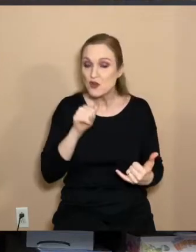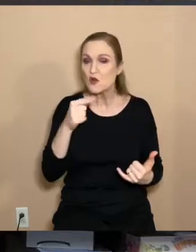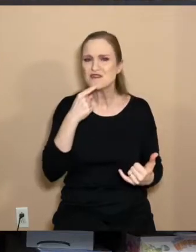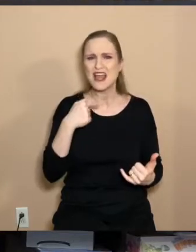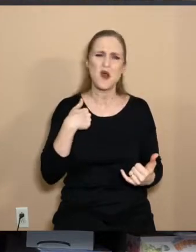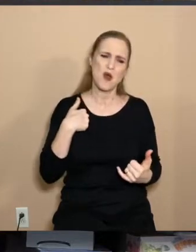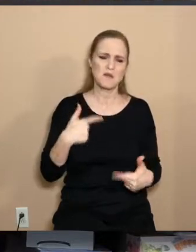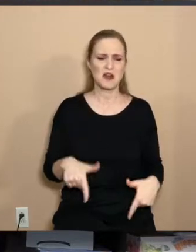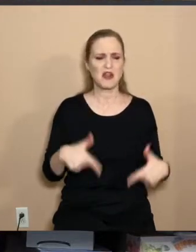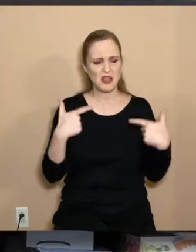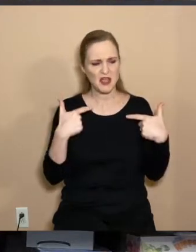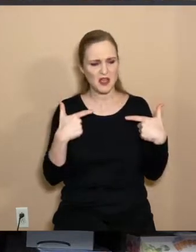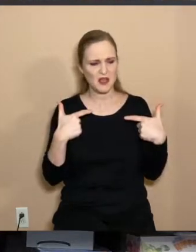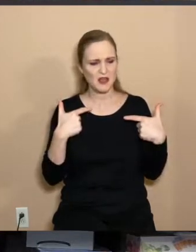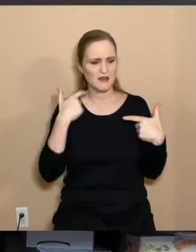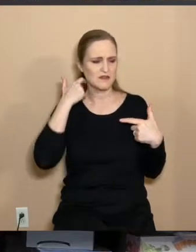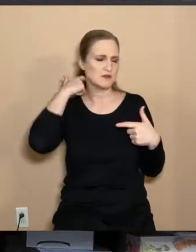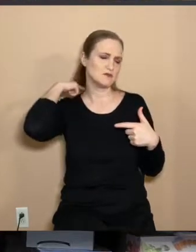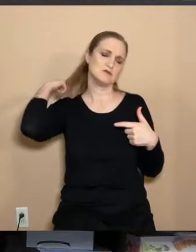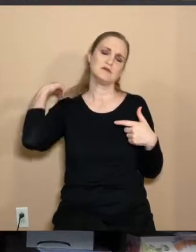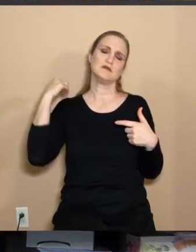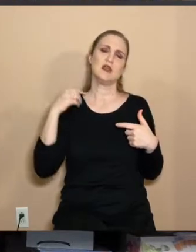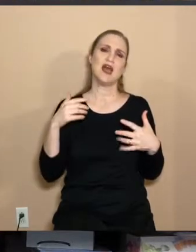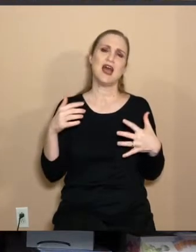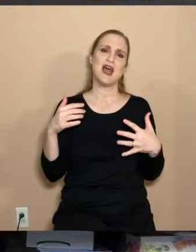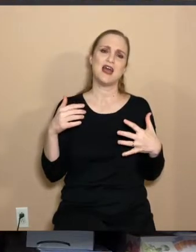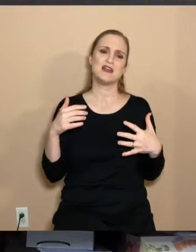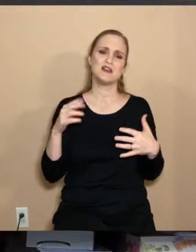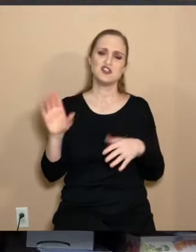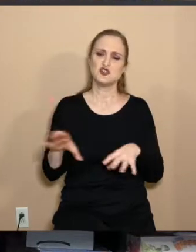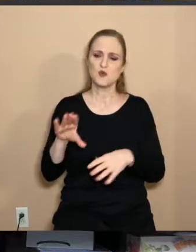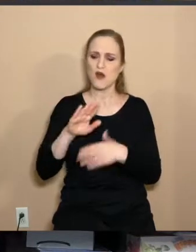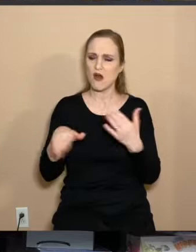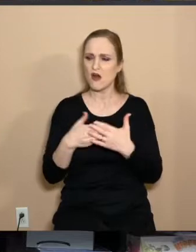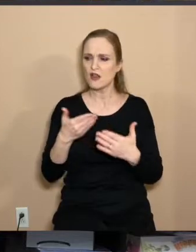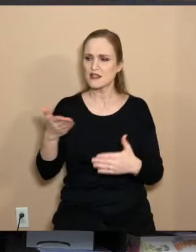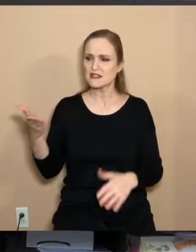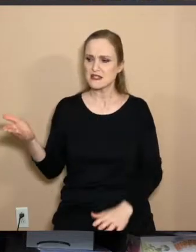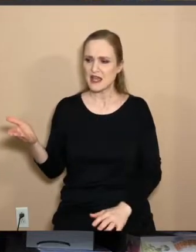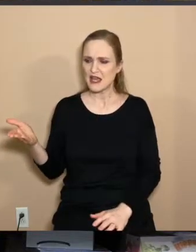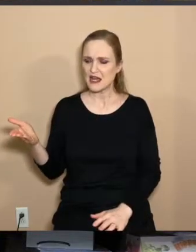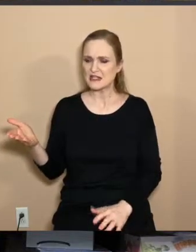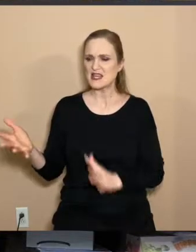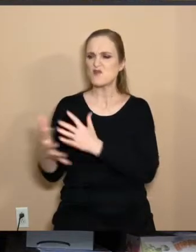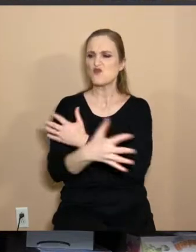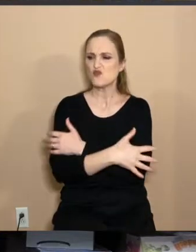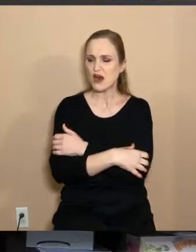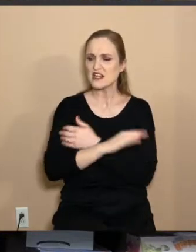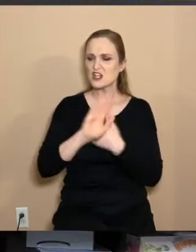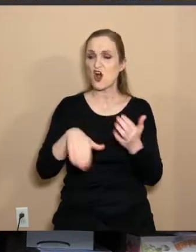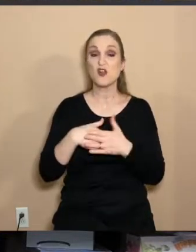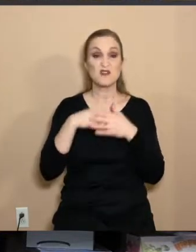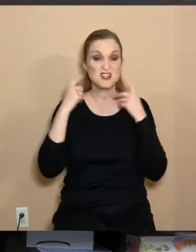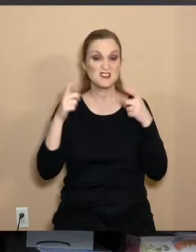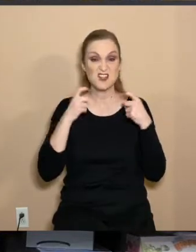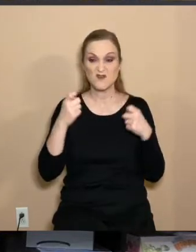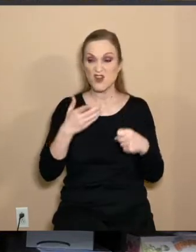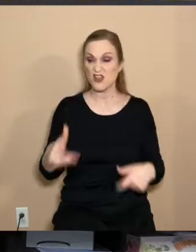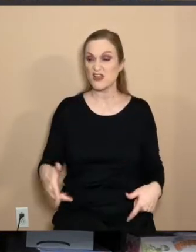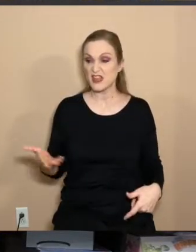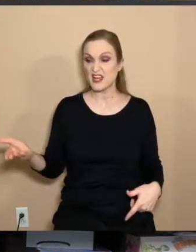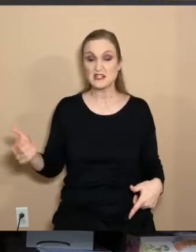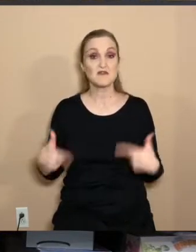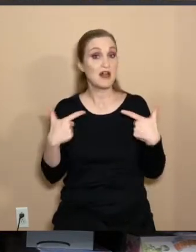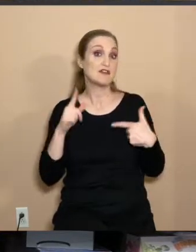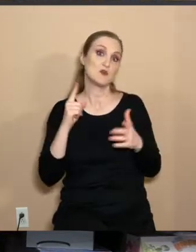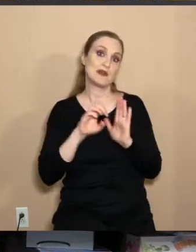going to live, I'm going to embrace all of these things. I'm going to embrace all of the sinful things of life is one